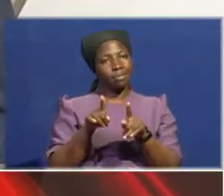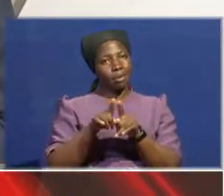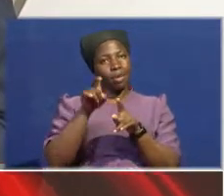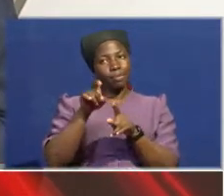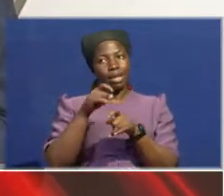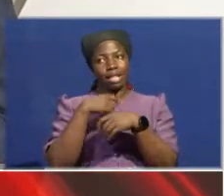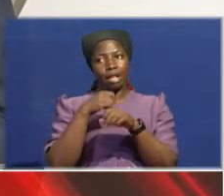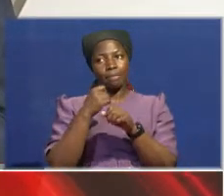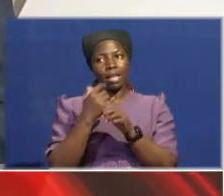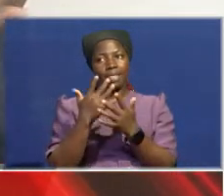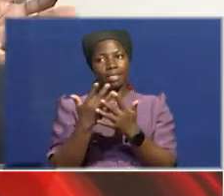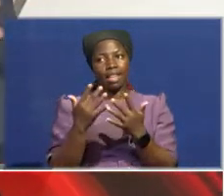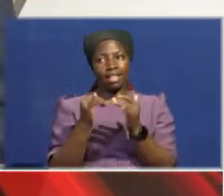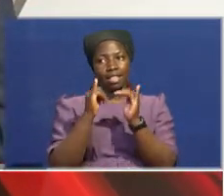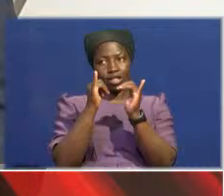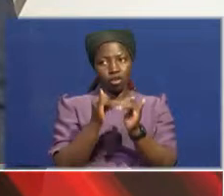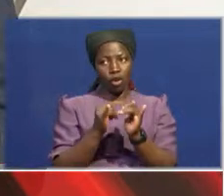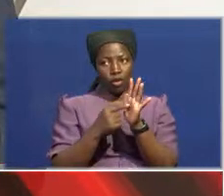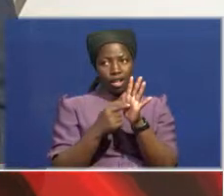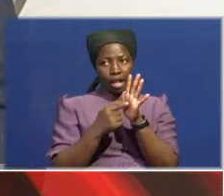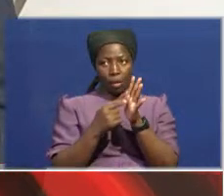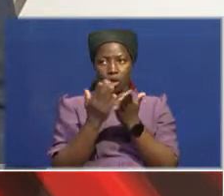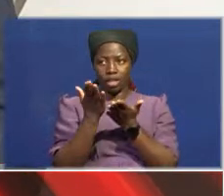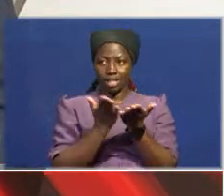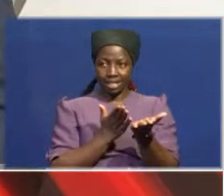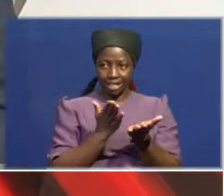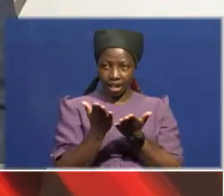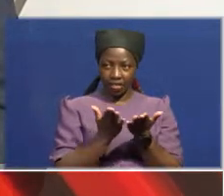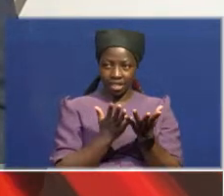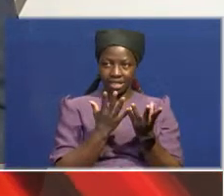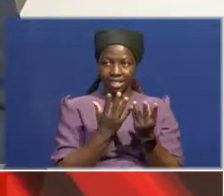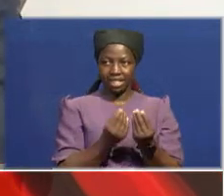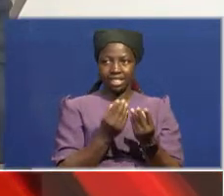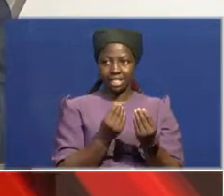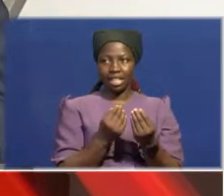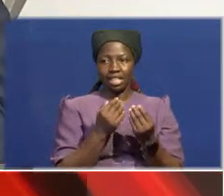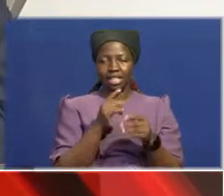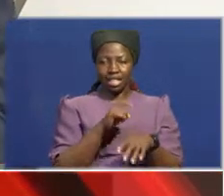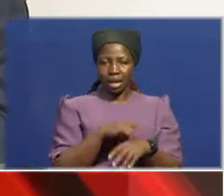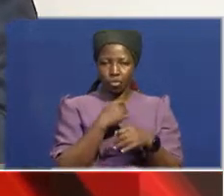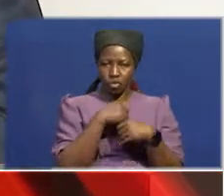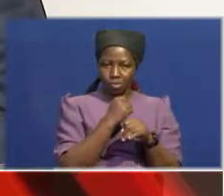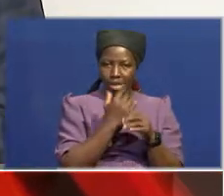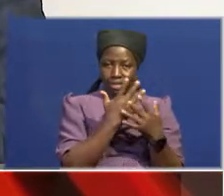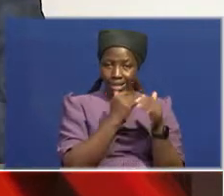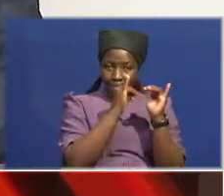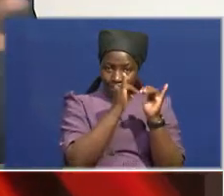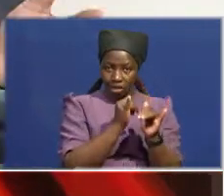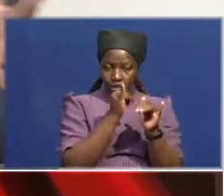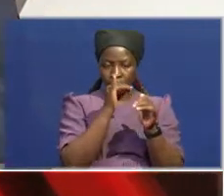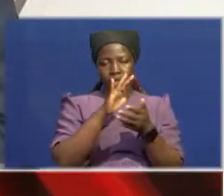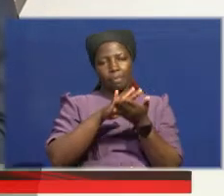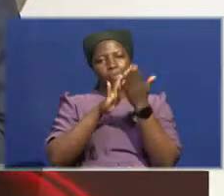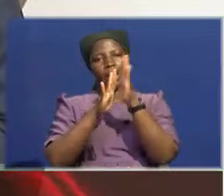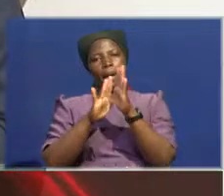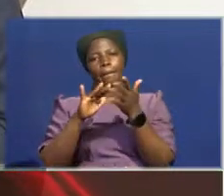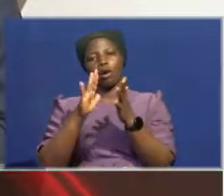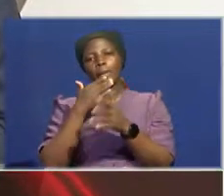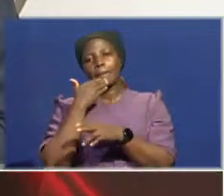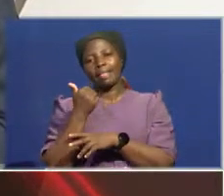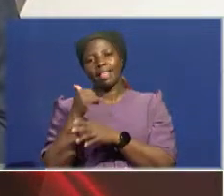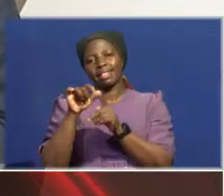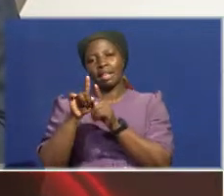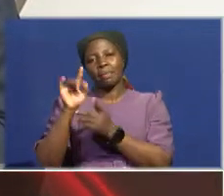modernize. Like in service, it's easier to, once we modernize, it makes it more efficient